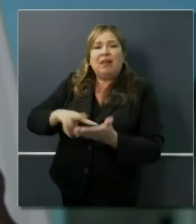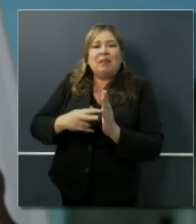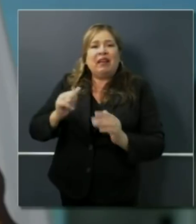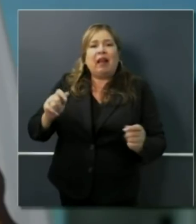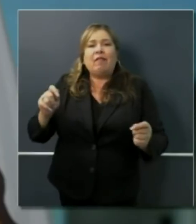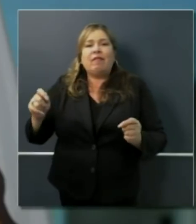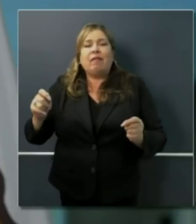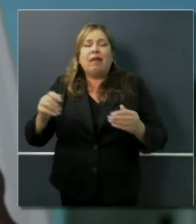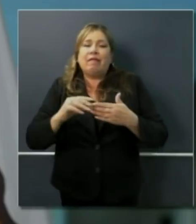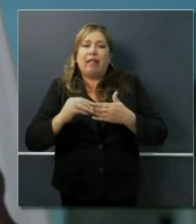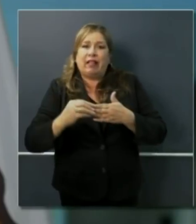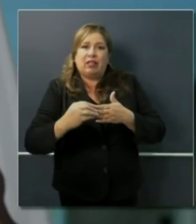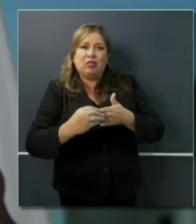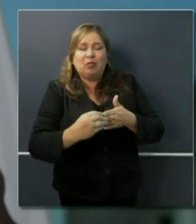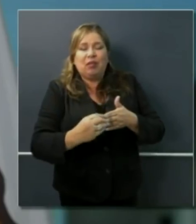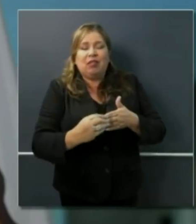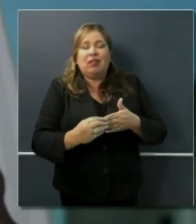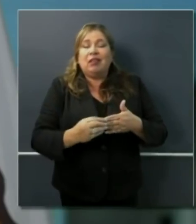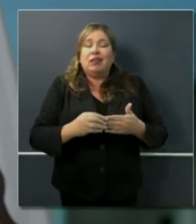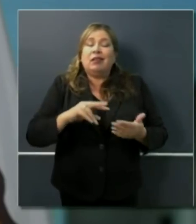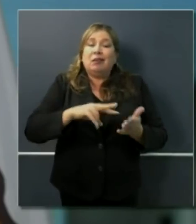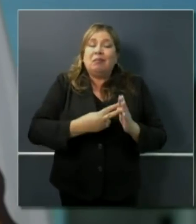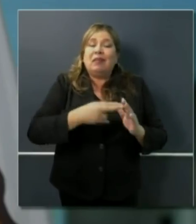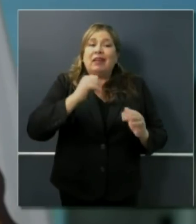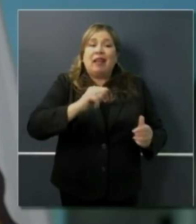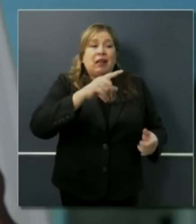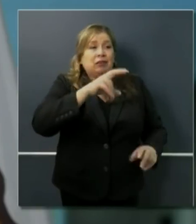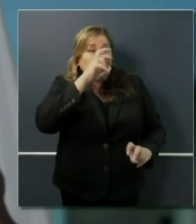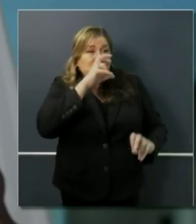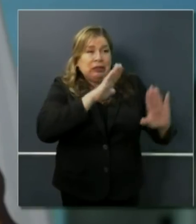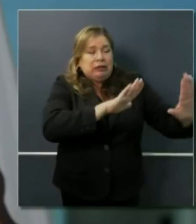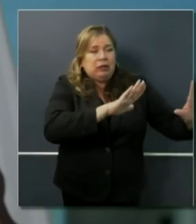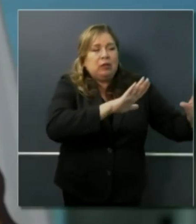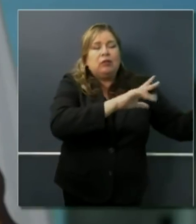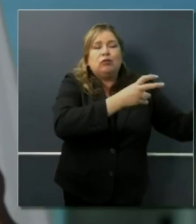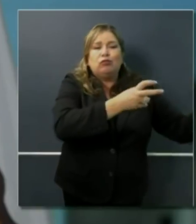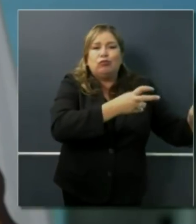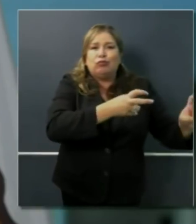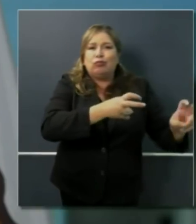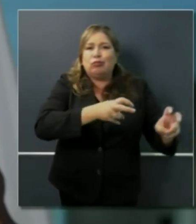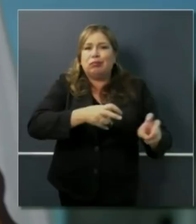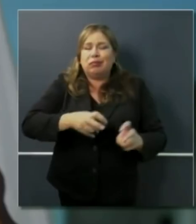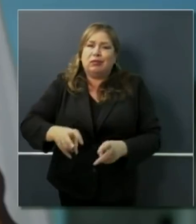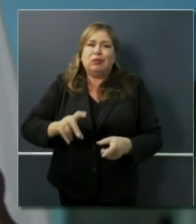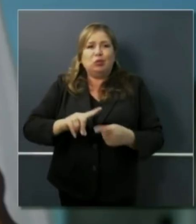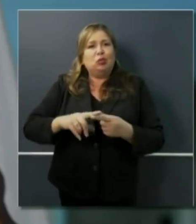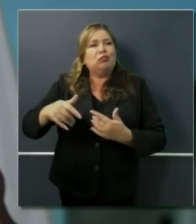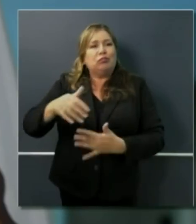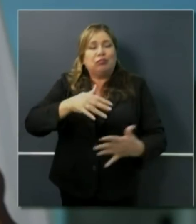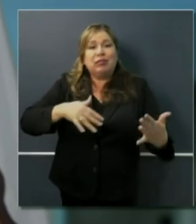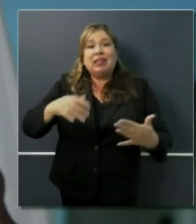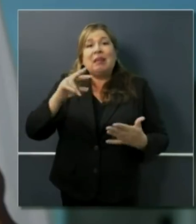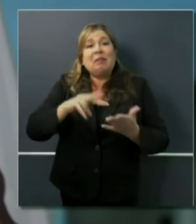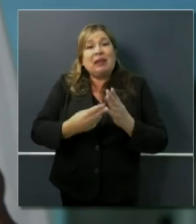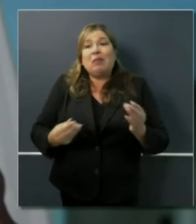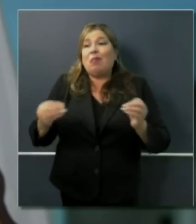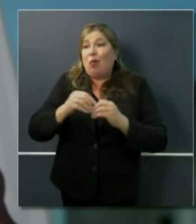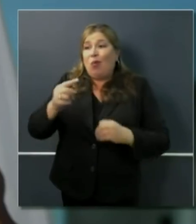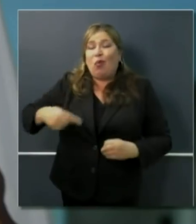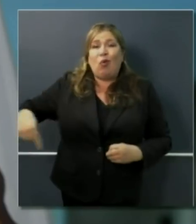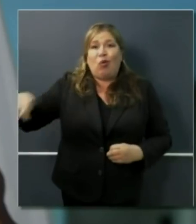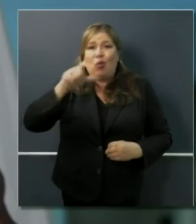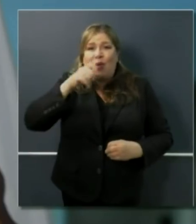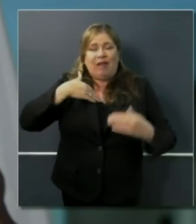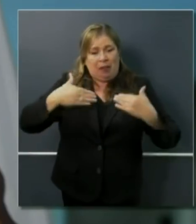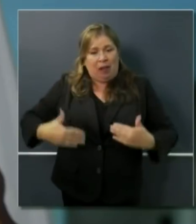the appropriate lighting so that we can ultimately transition to herd immunity and that vaccine and